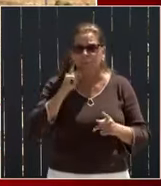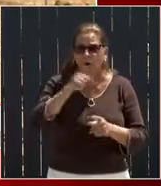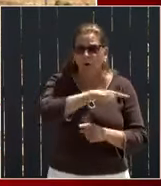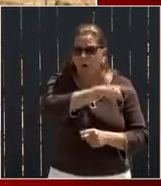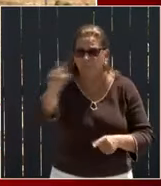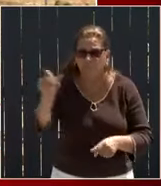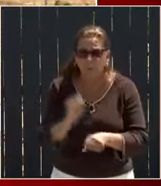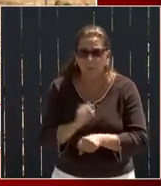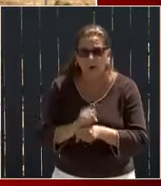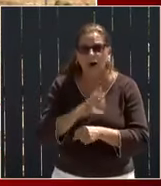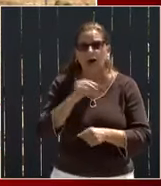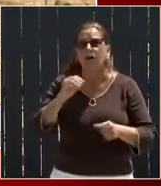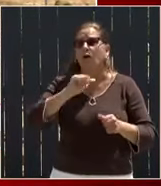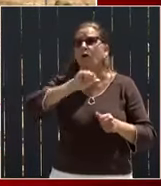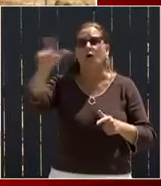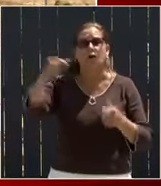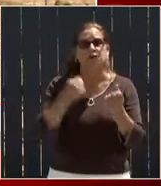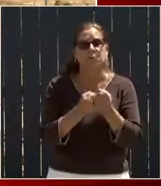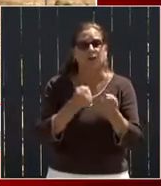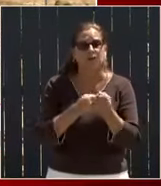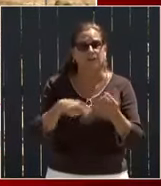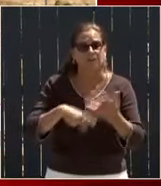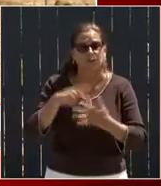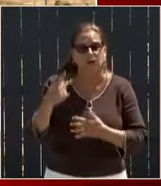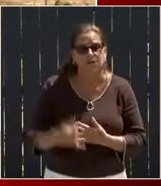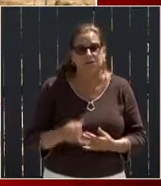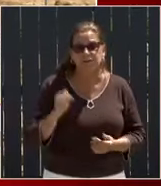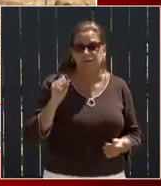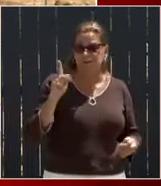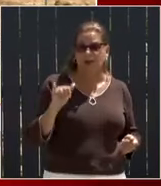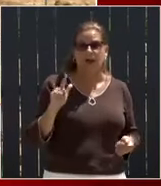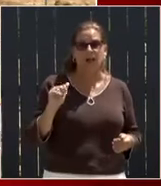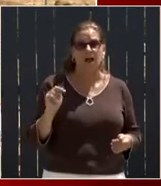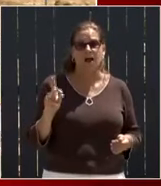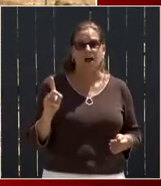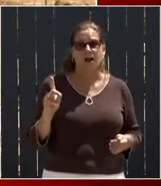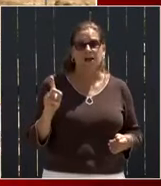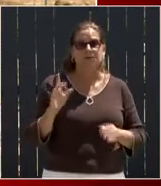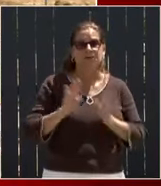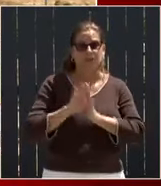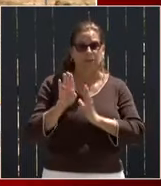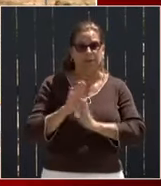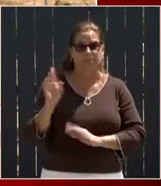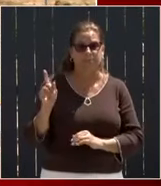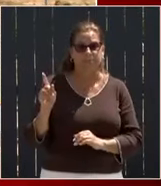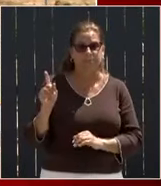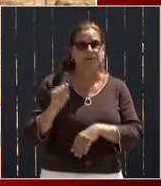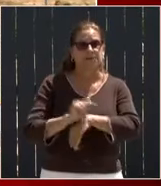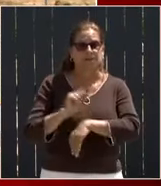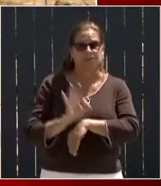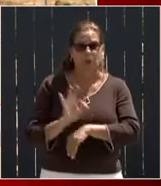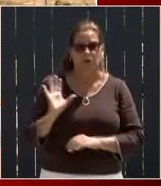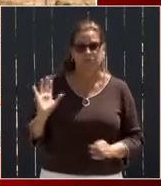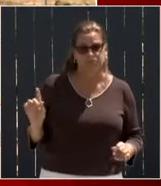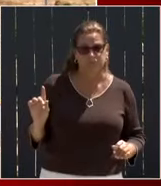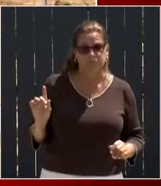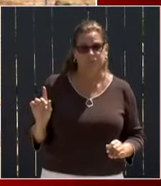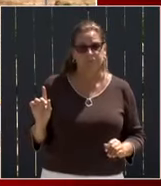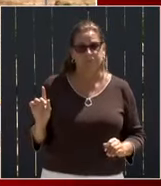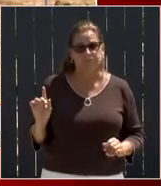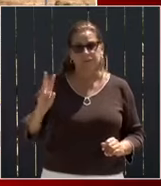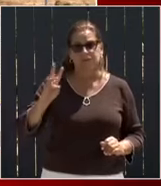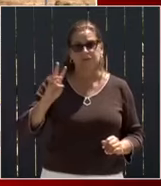project, but certainly the Skyland Town Center development team, Chris Smith and his team at W.C. Smith, the Rappaport companies, and